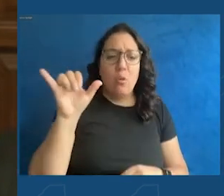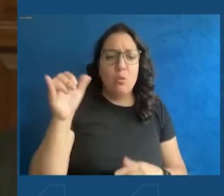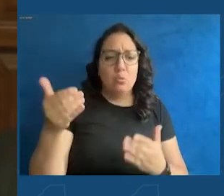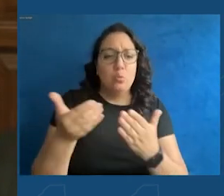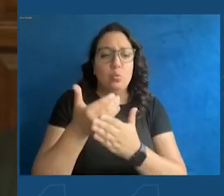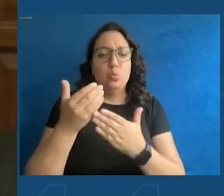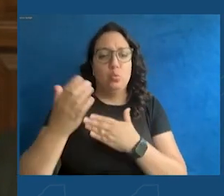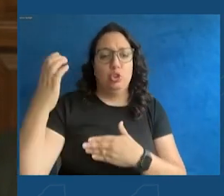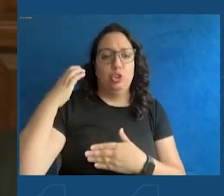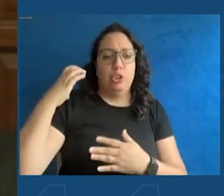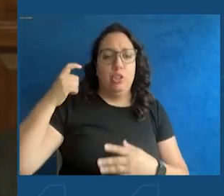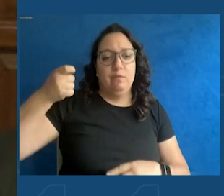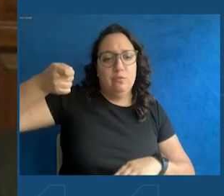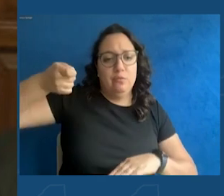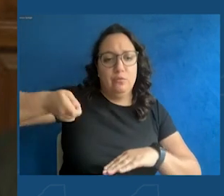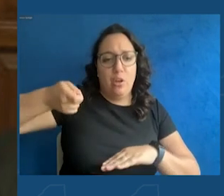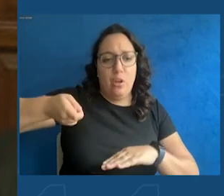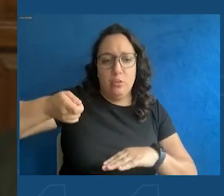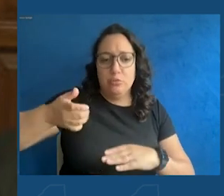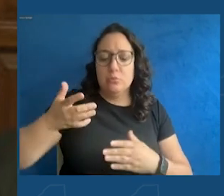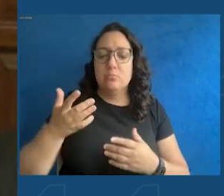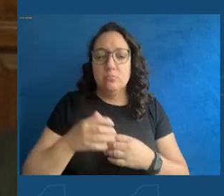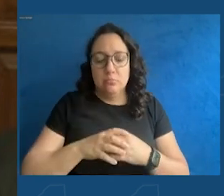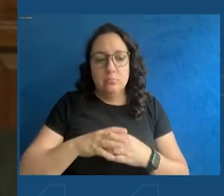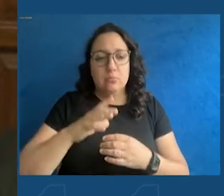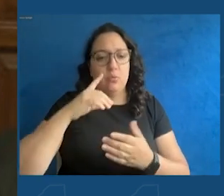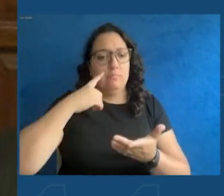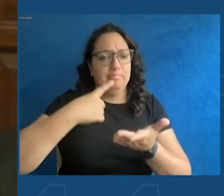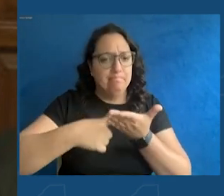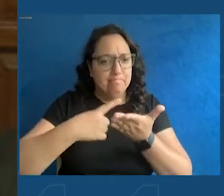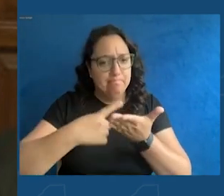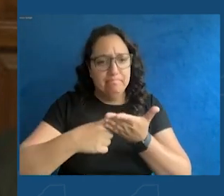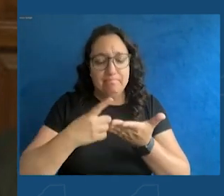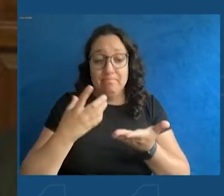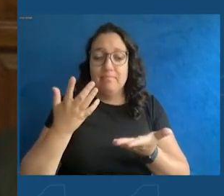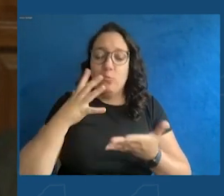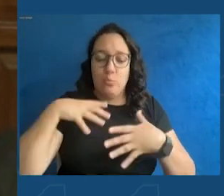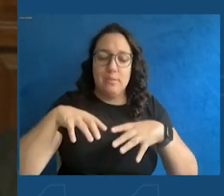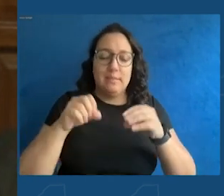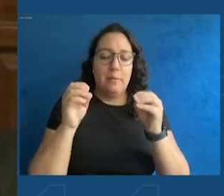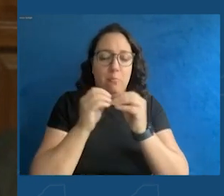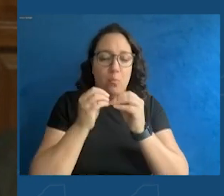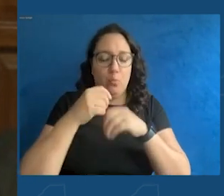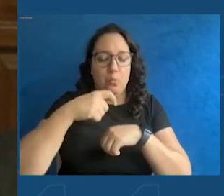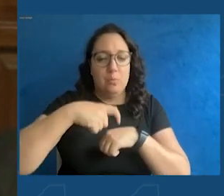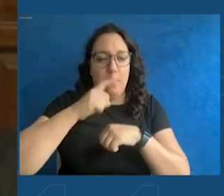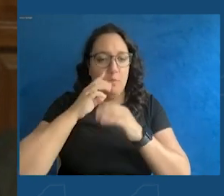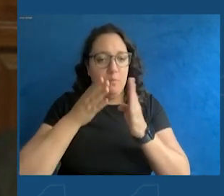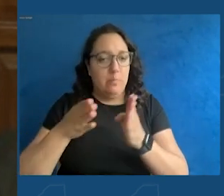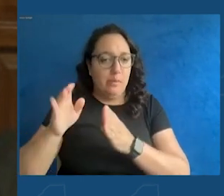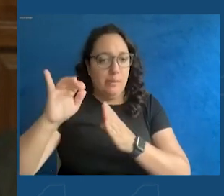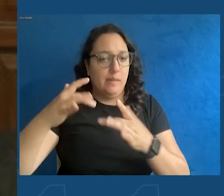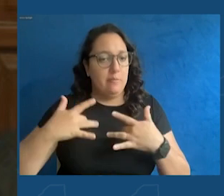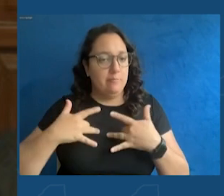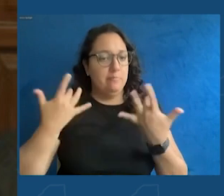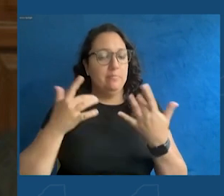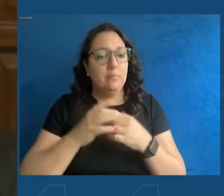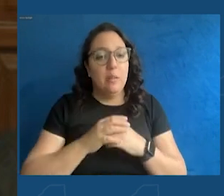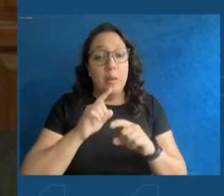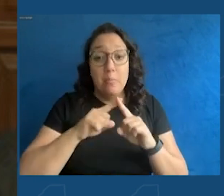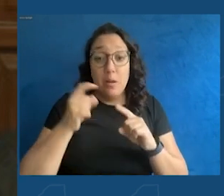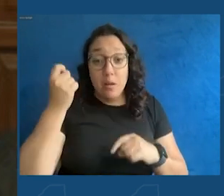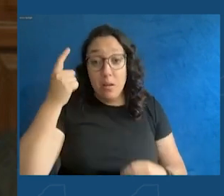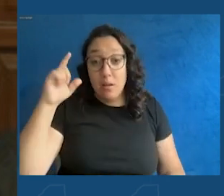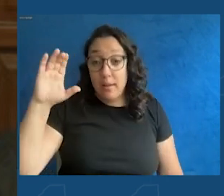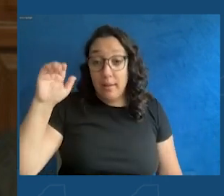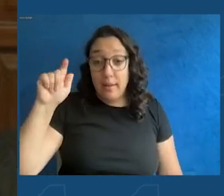there's an investiture a little further down the road, right? Took a little more time to plan that one. But my view is it's with the elevation of Caitlin Halligan and